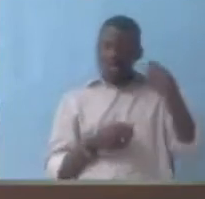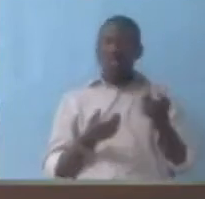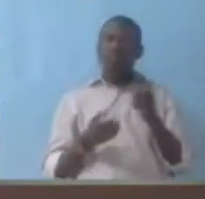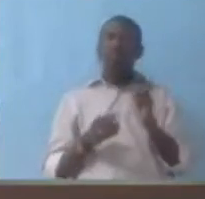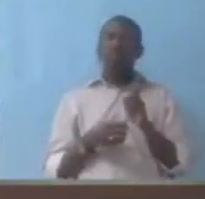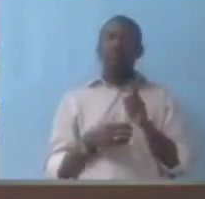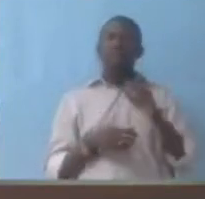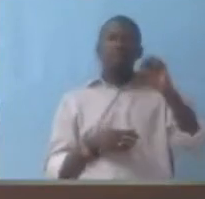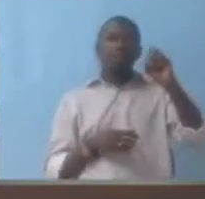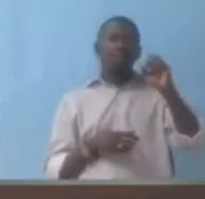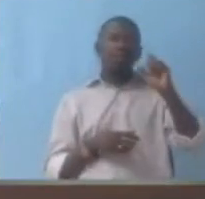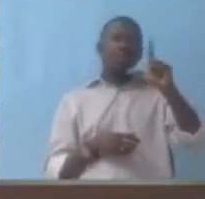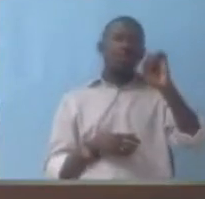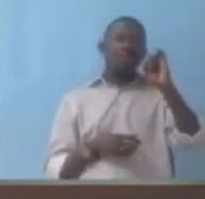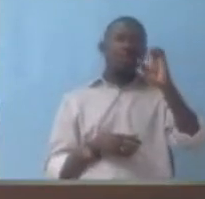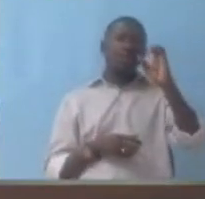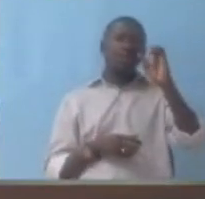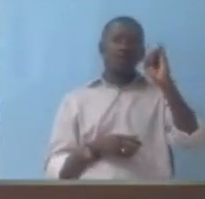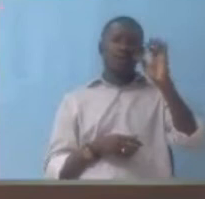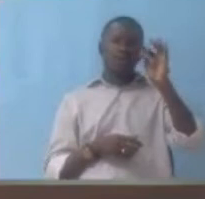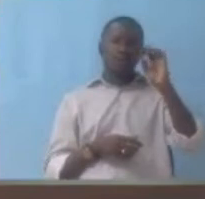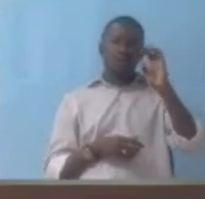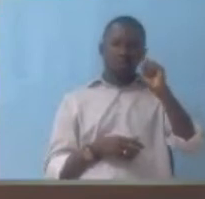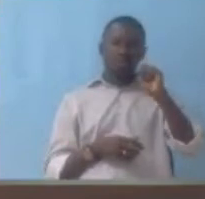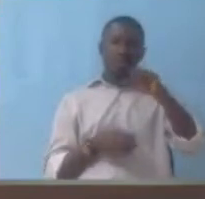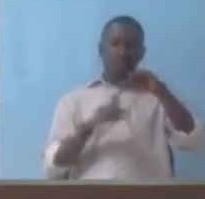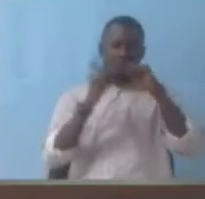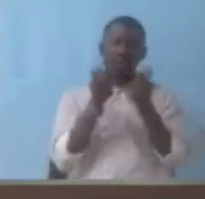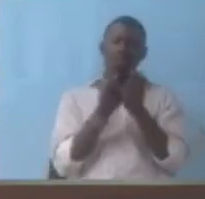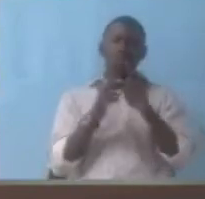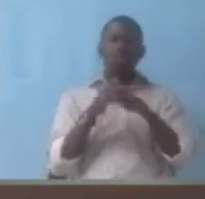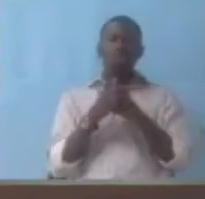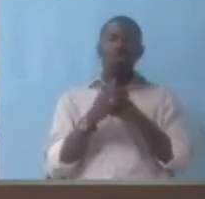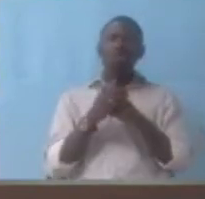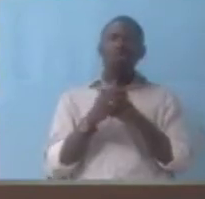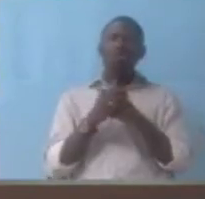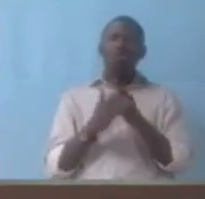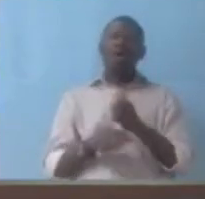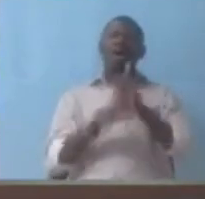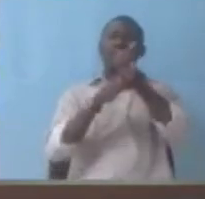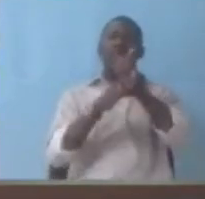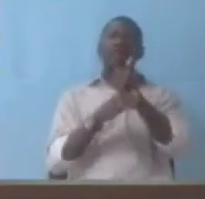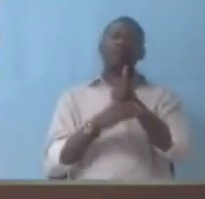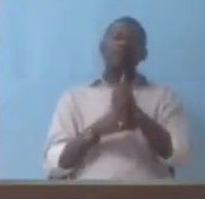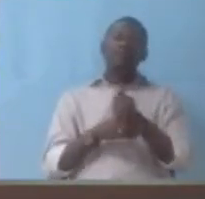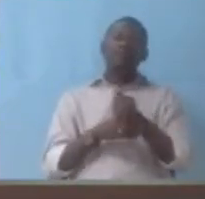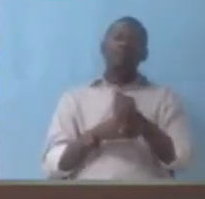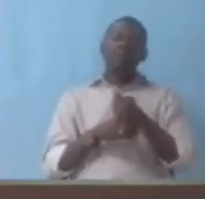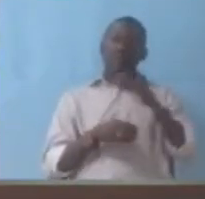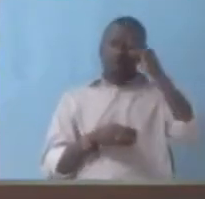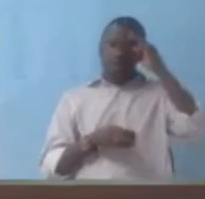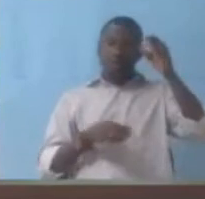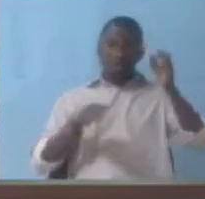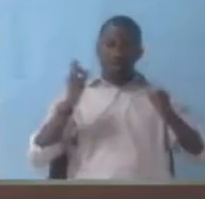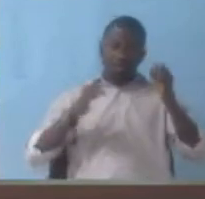meya lonko acting attorney general anim banko la solo ni sartolu tata nyolale anim fanam palaso membembulo tumo